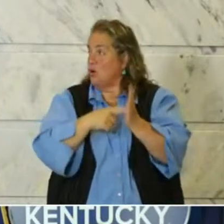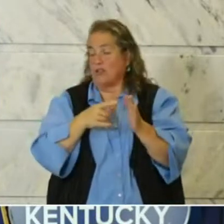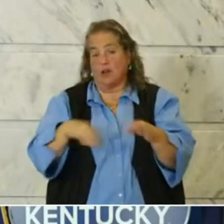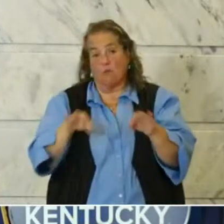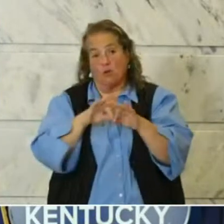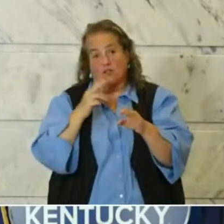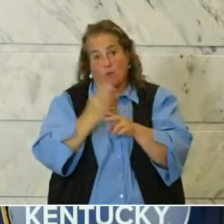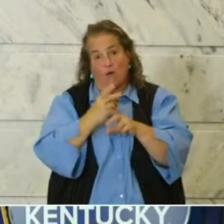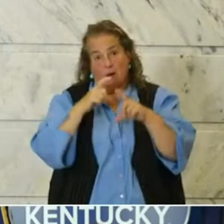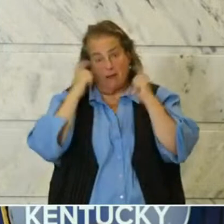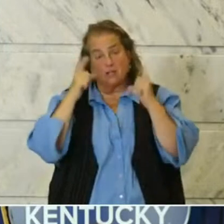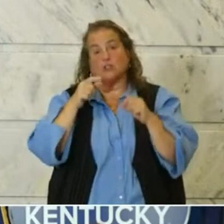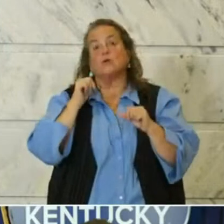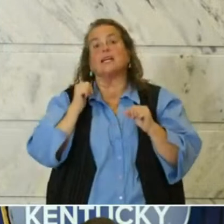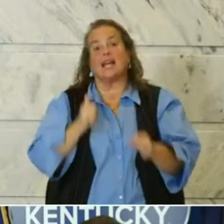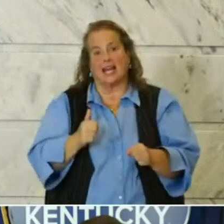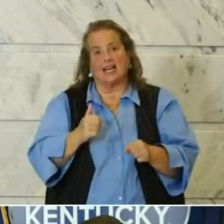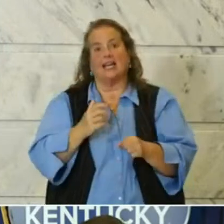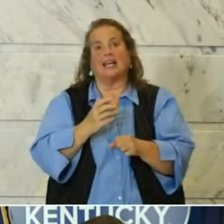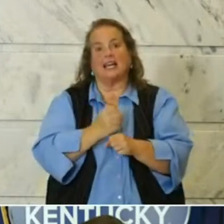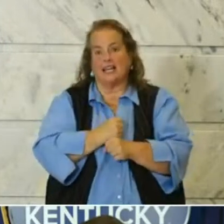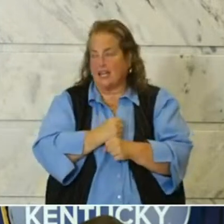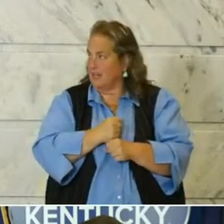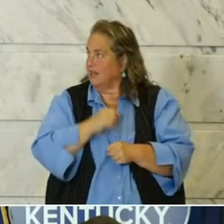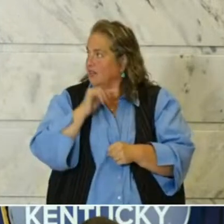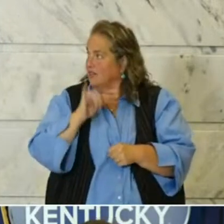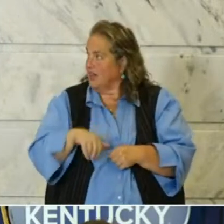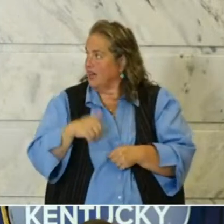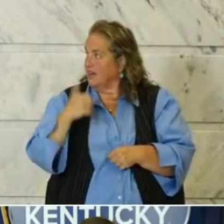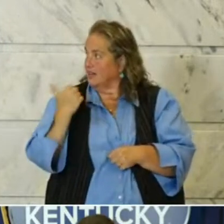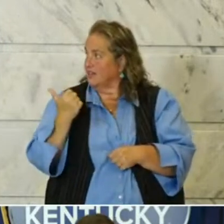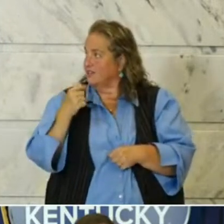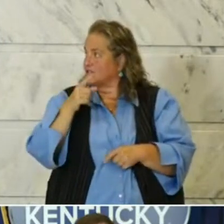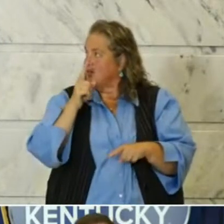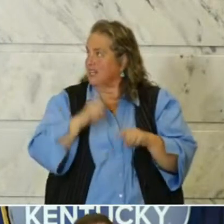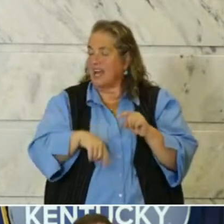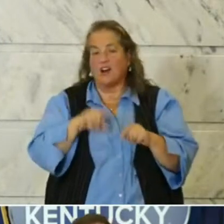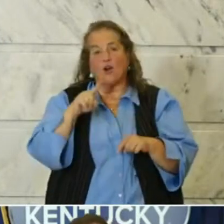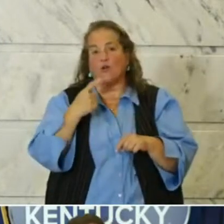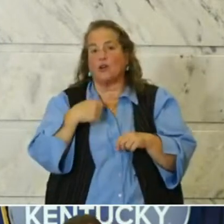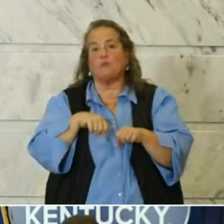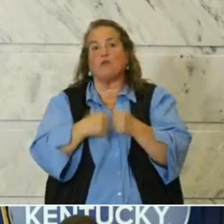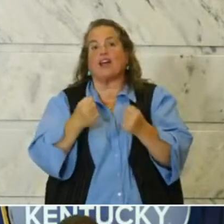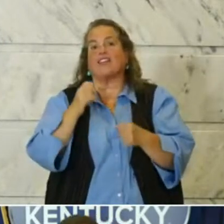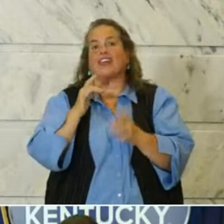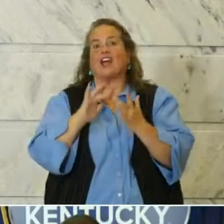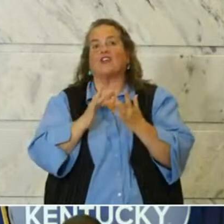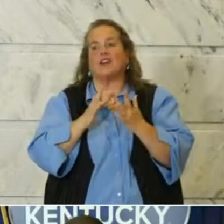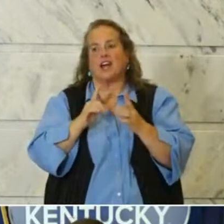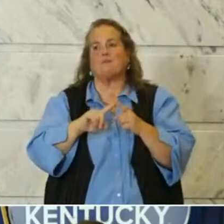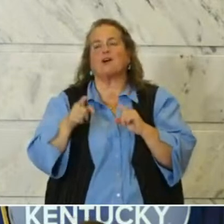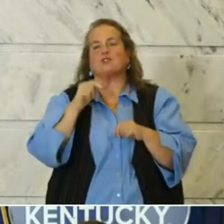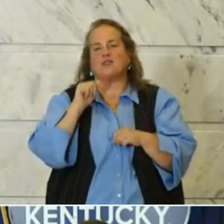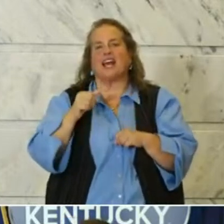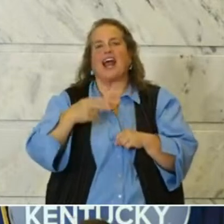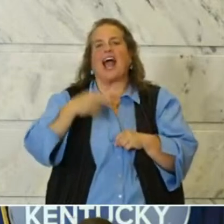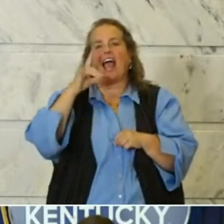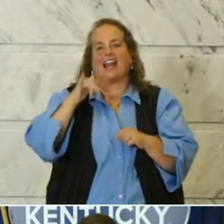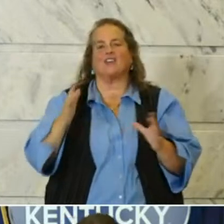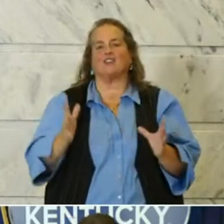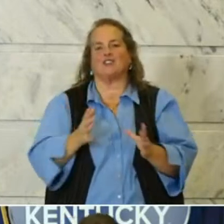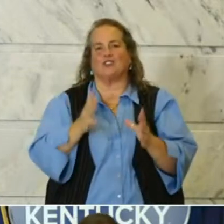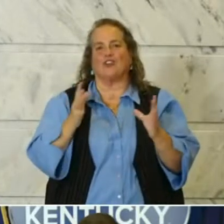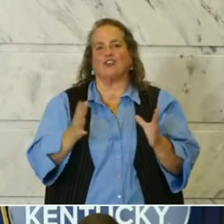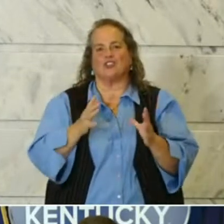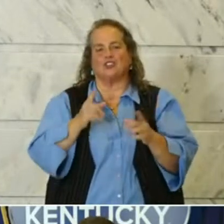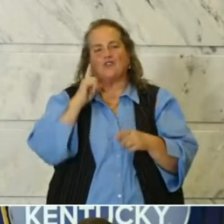wearing a mask, but you can get that pup in one, I think you will not only break the internet, but you will be highly encouraging